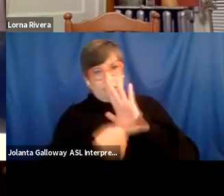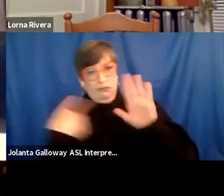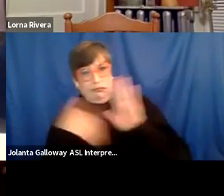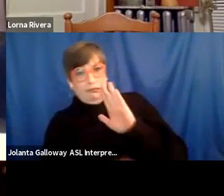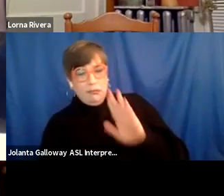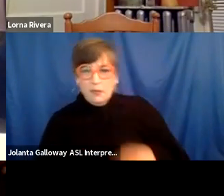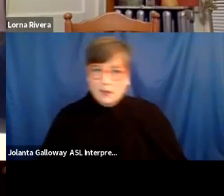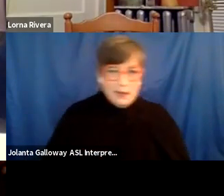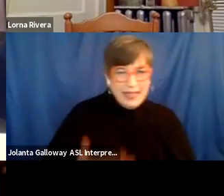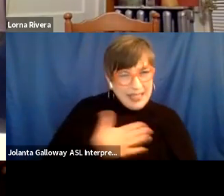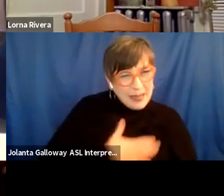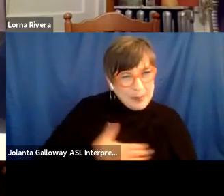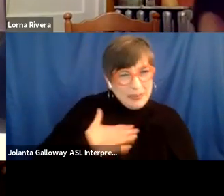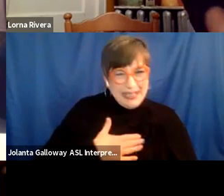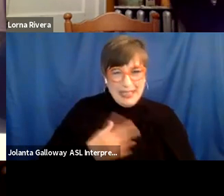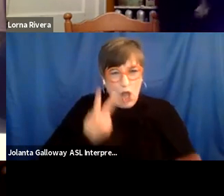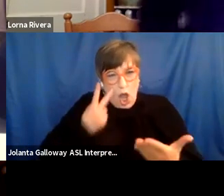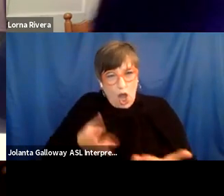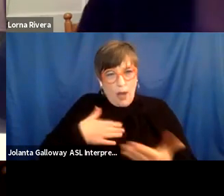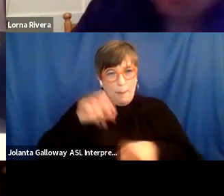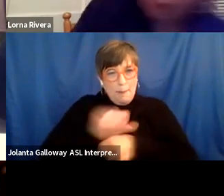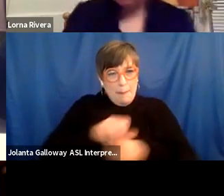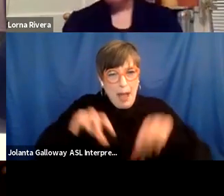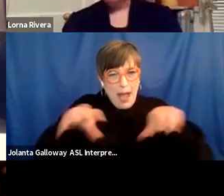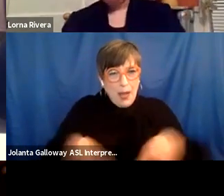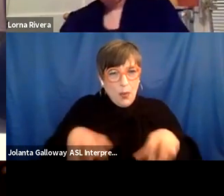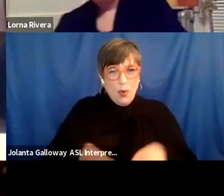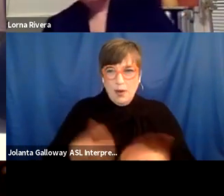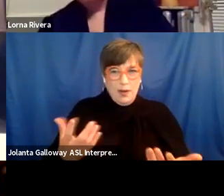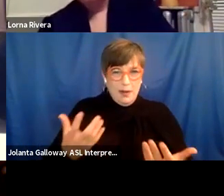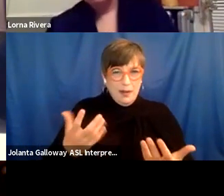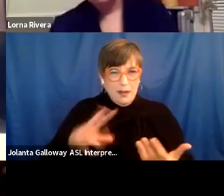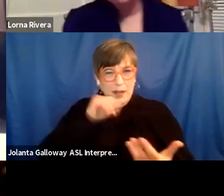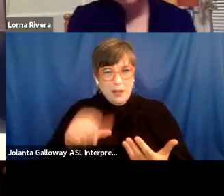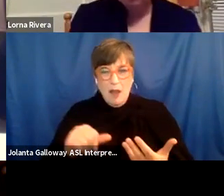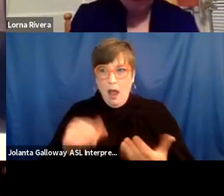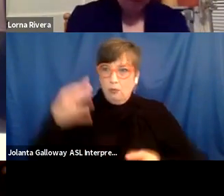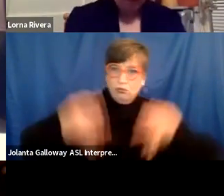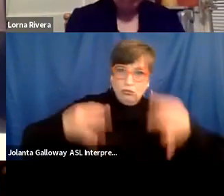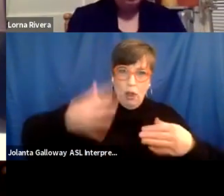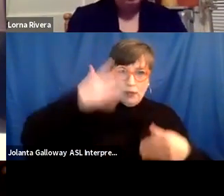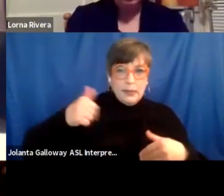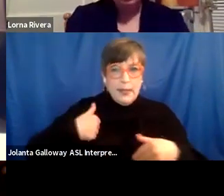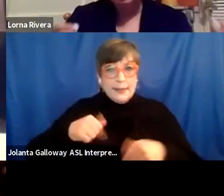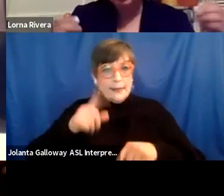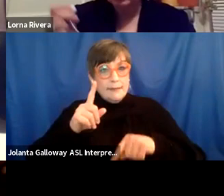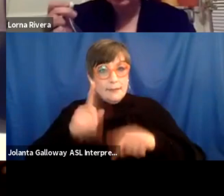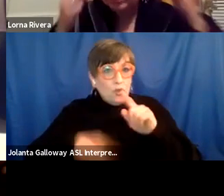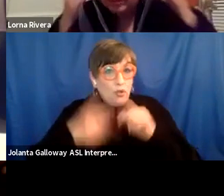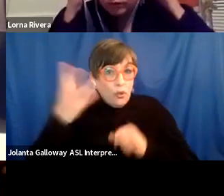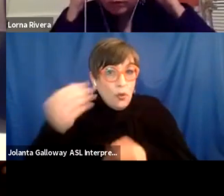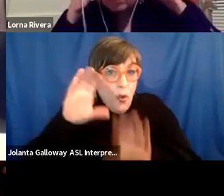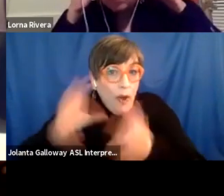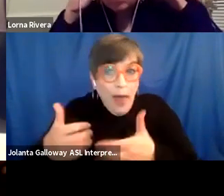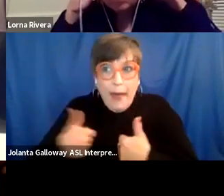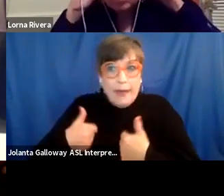the work that they actually turn in and not by participation grades or attendance or other things. So that's the feedback that kids have given